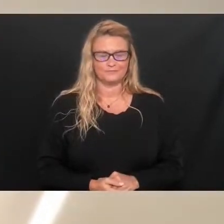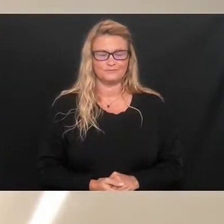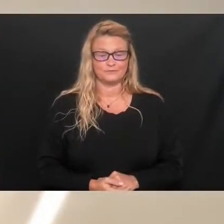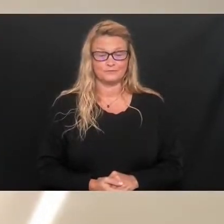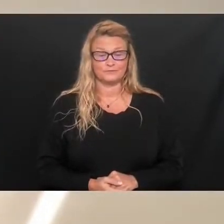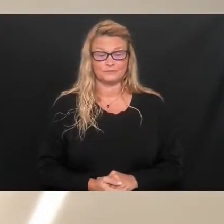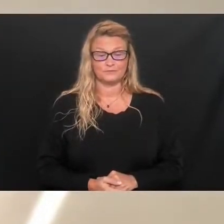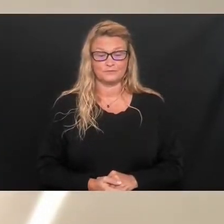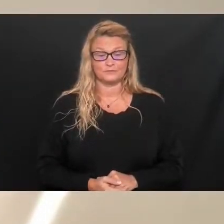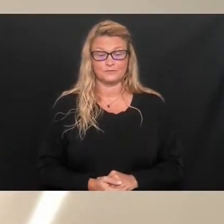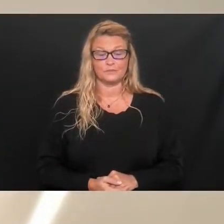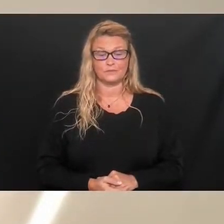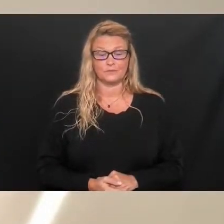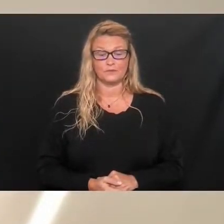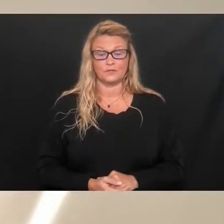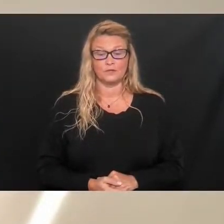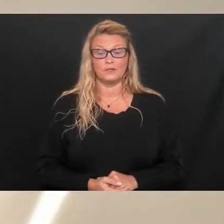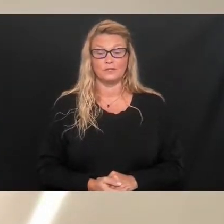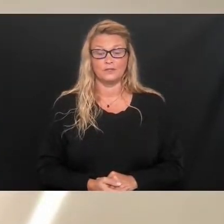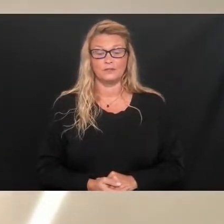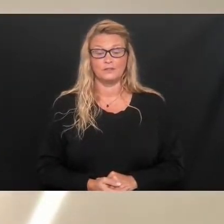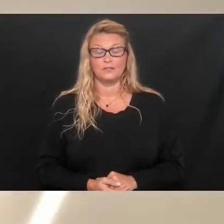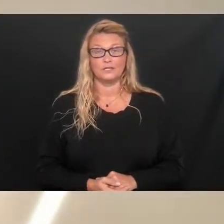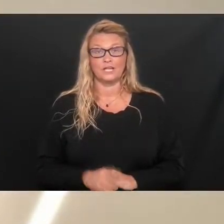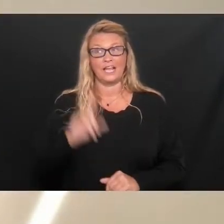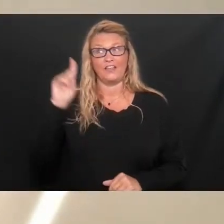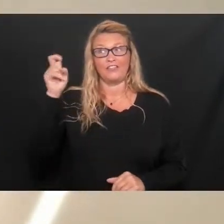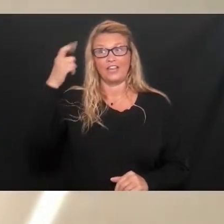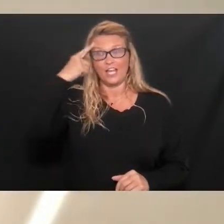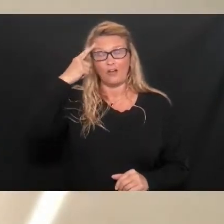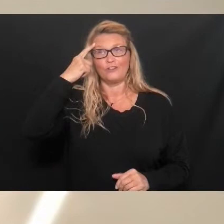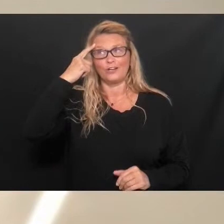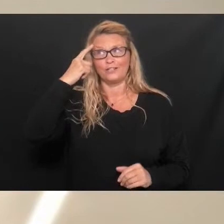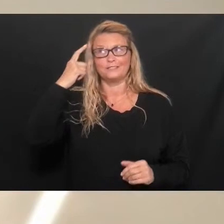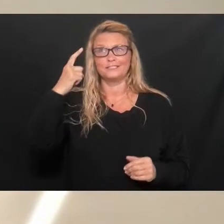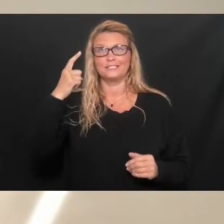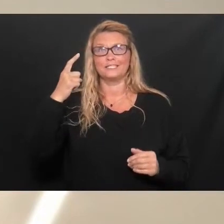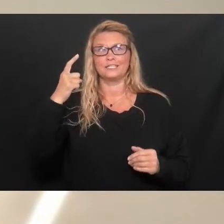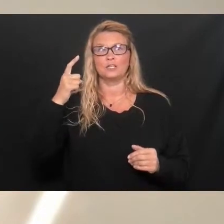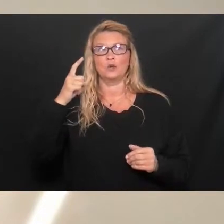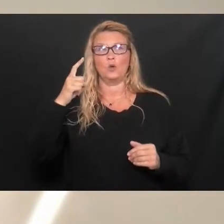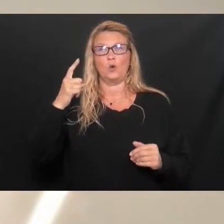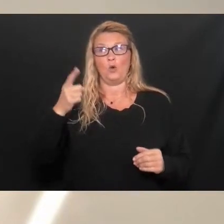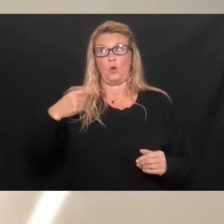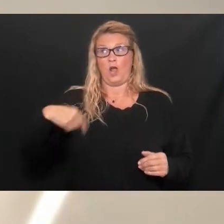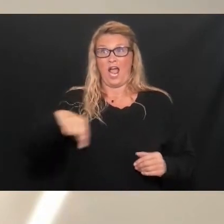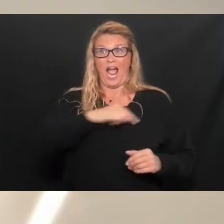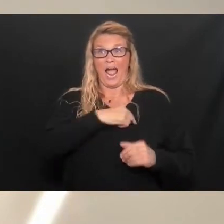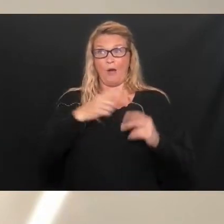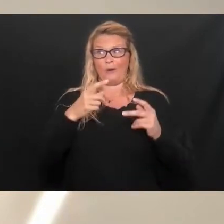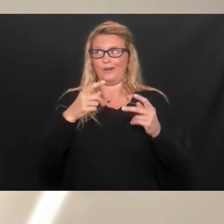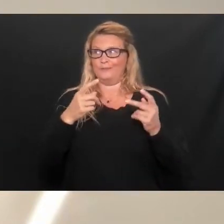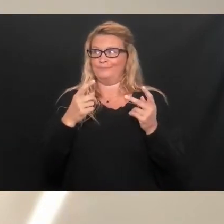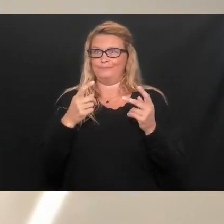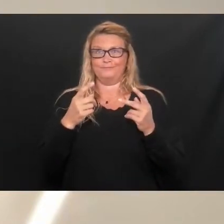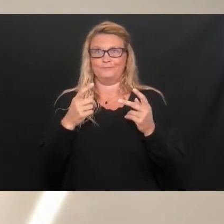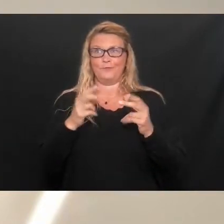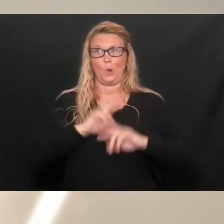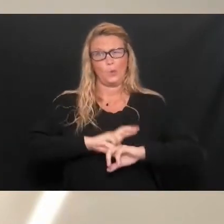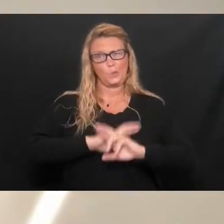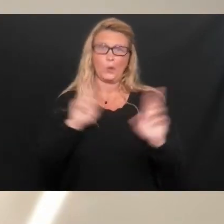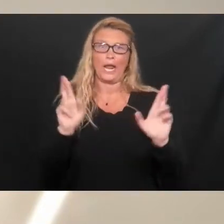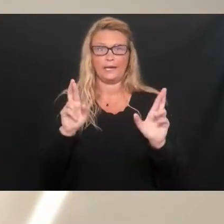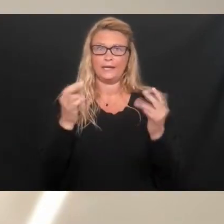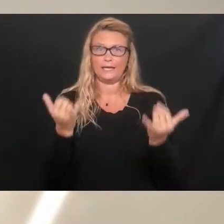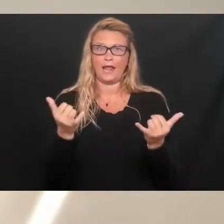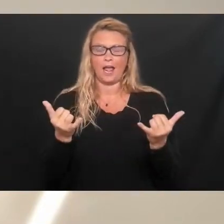Yeah, Dave, and I think what the governor's laying out is the great news with where we're at today, despite the challenges we